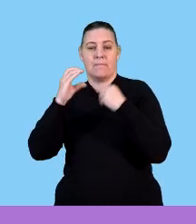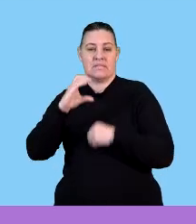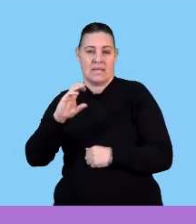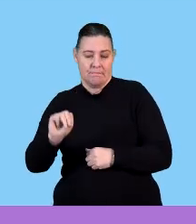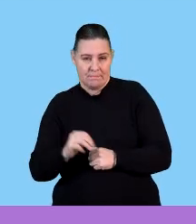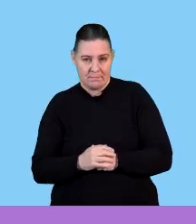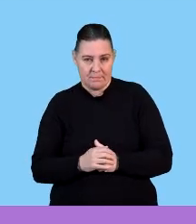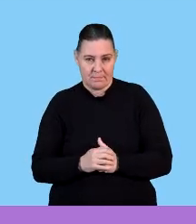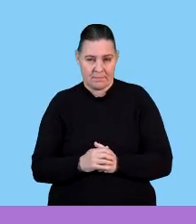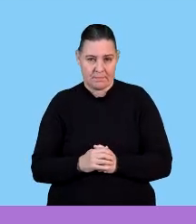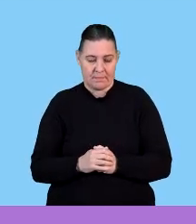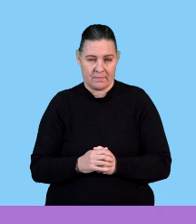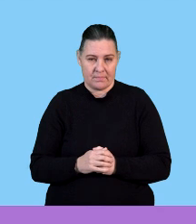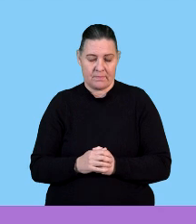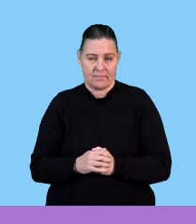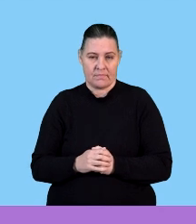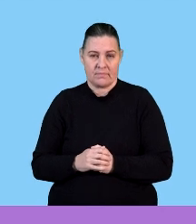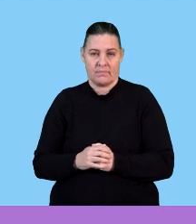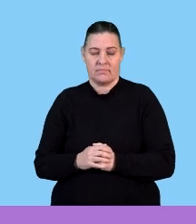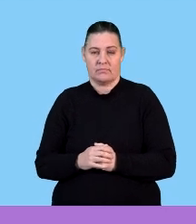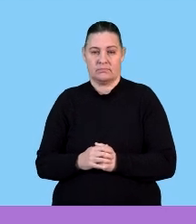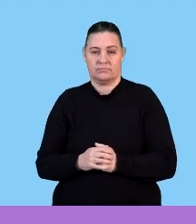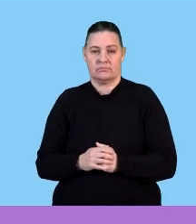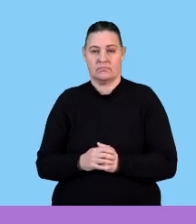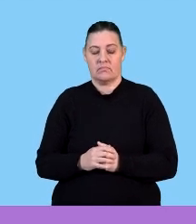and get that to centimeters. Therefore,